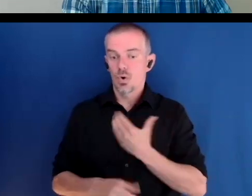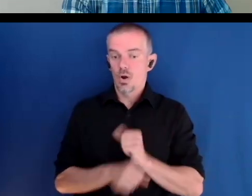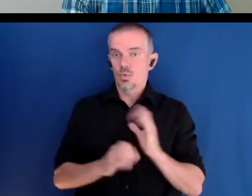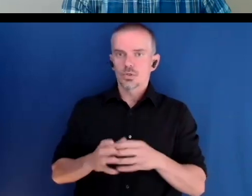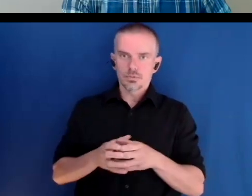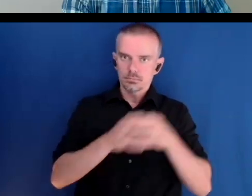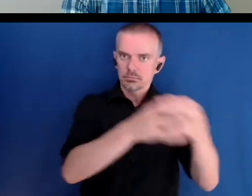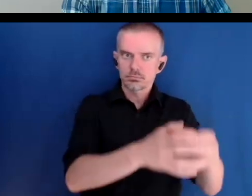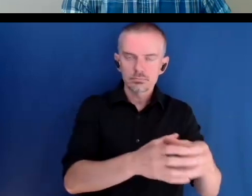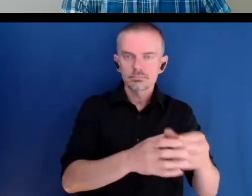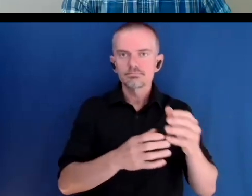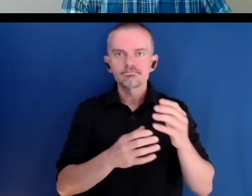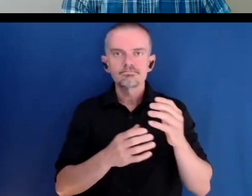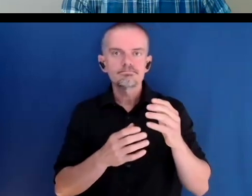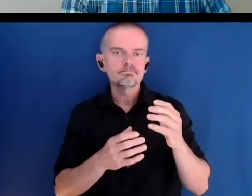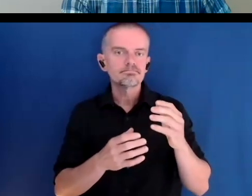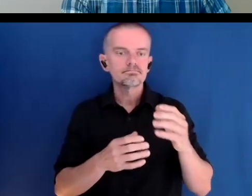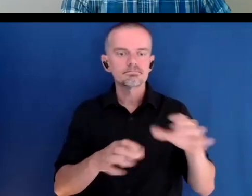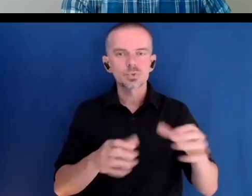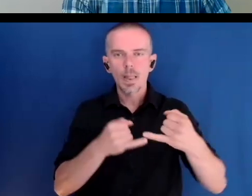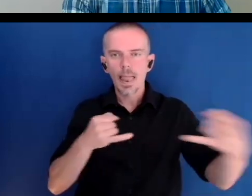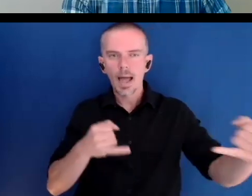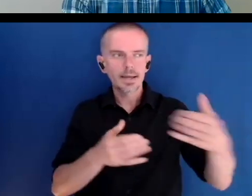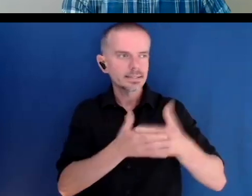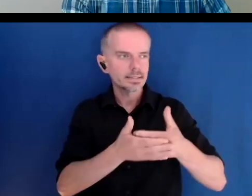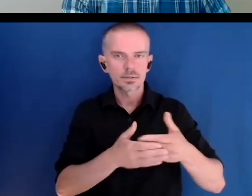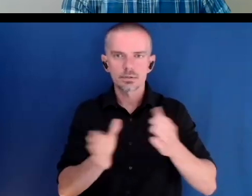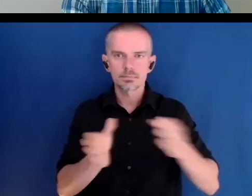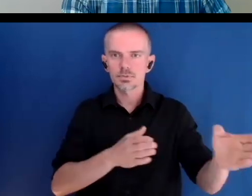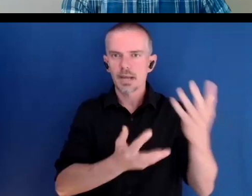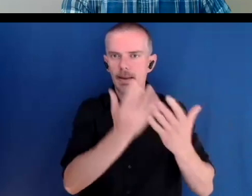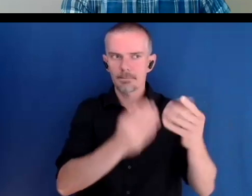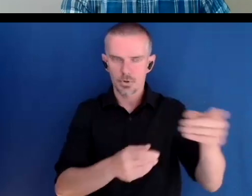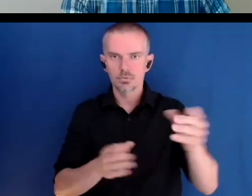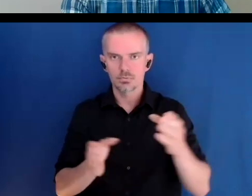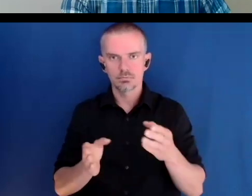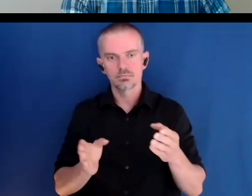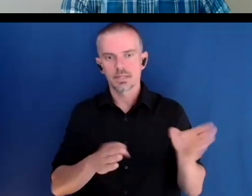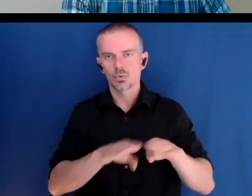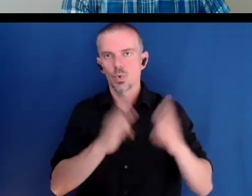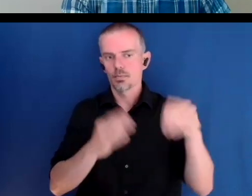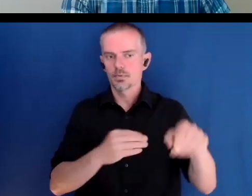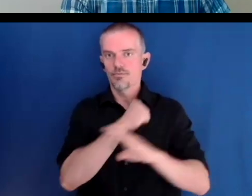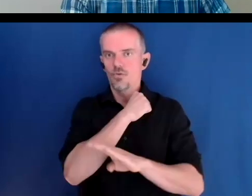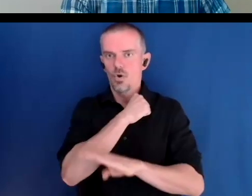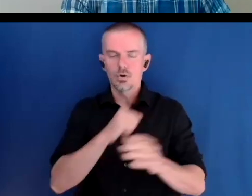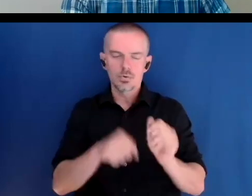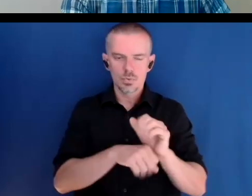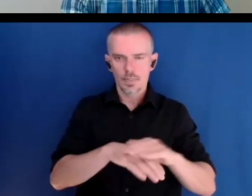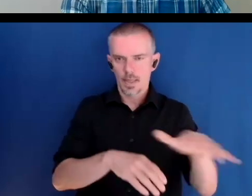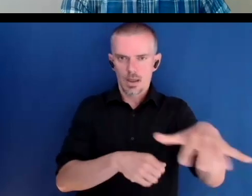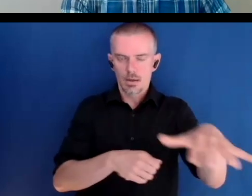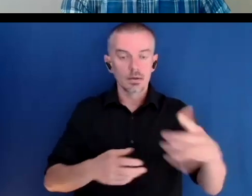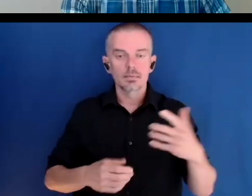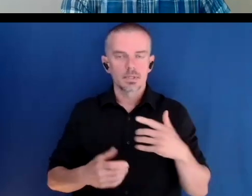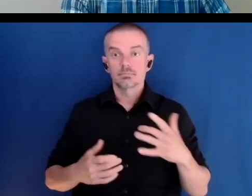to get some hand line constructed around a prescribed burn unit that we're hoping to implement this fall. But it's encouraging and